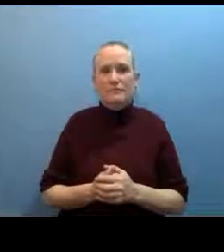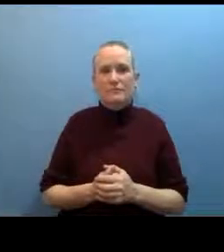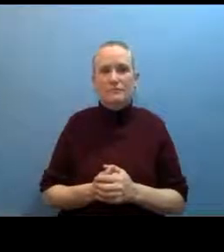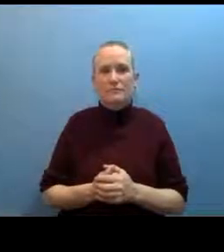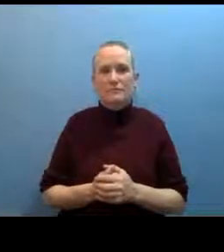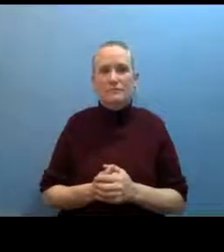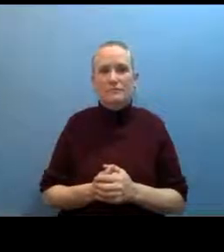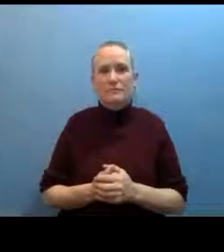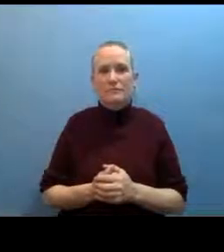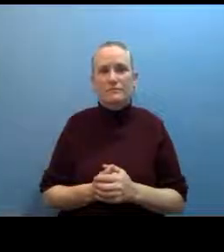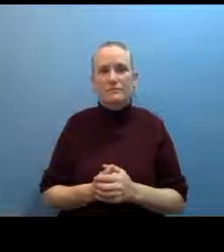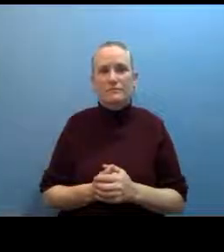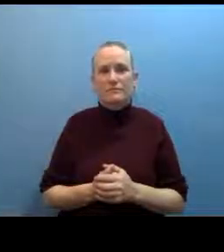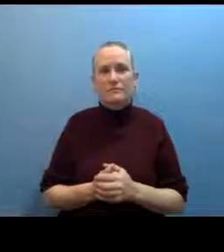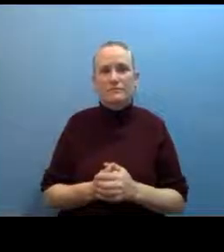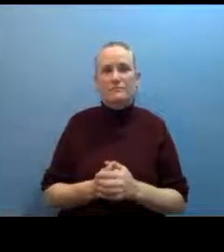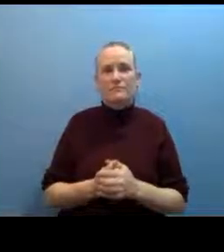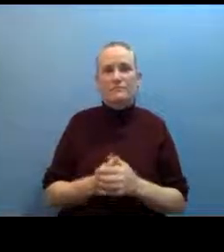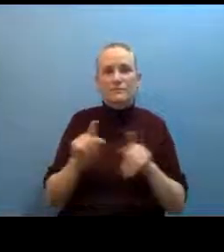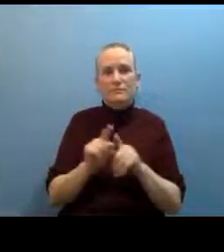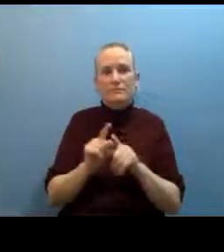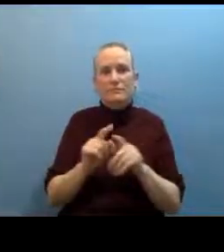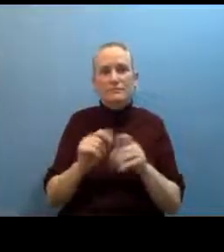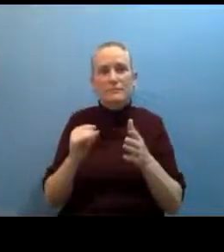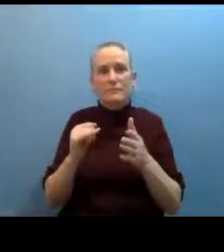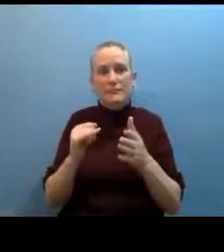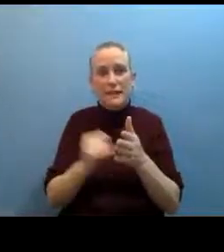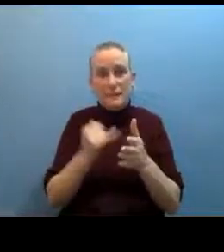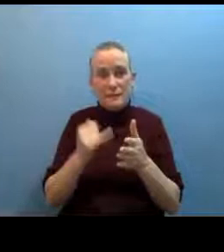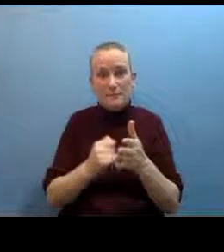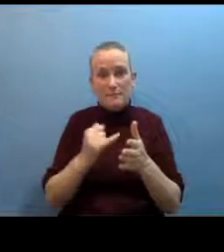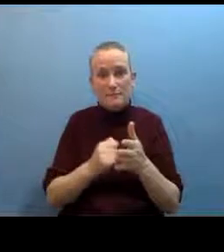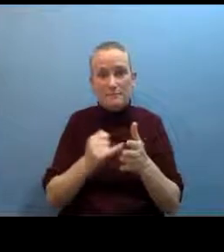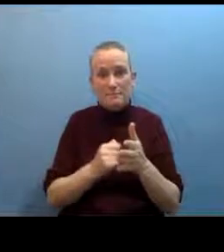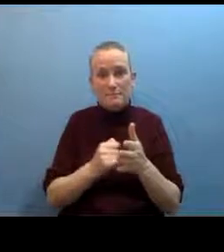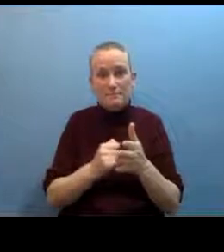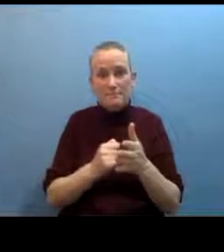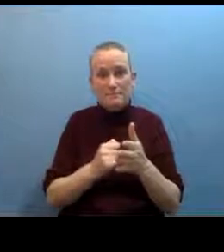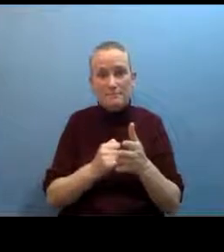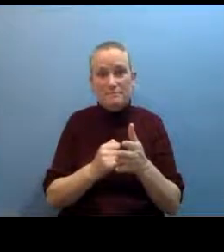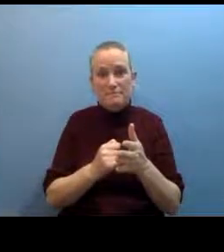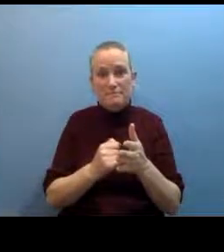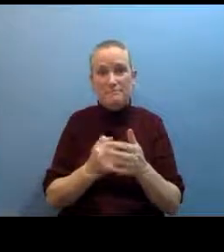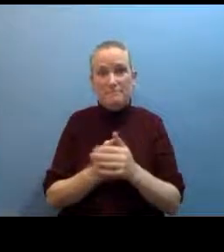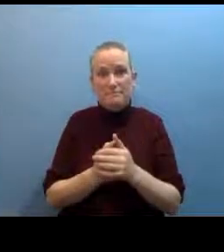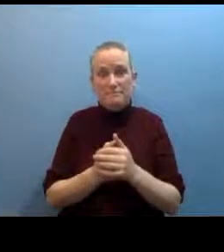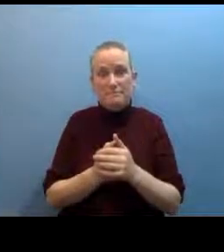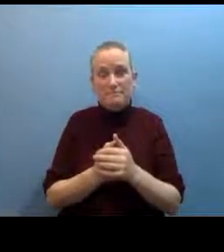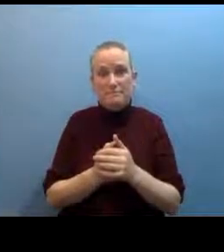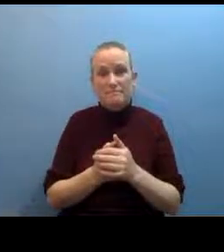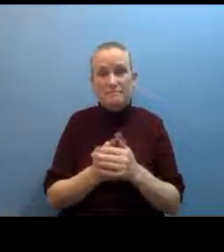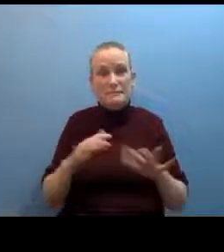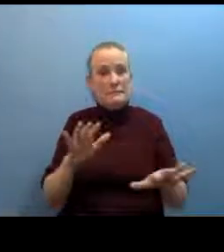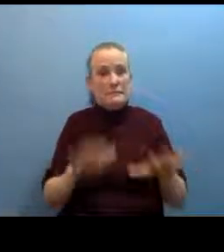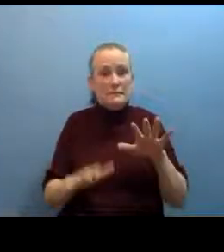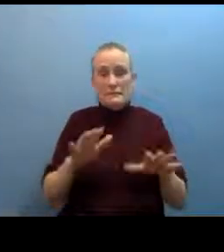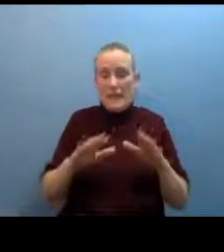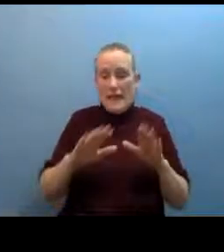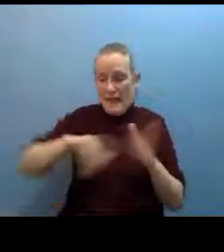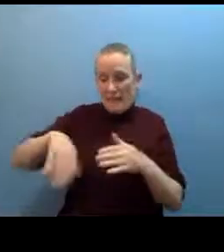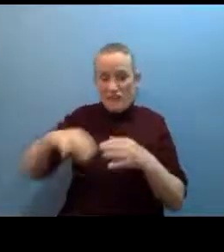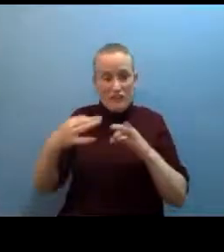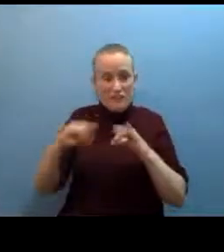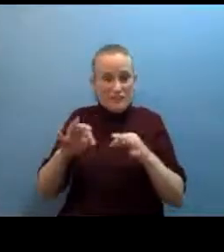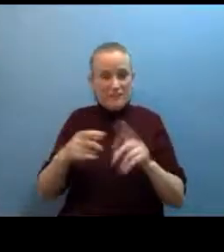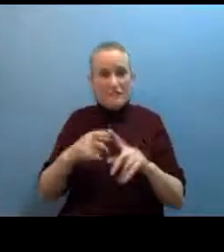With exam changes, I think that it goes without saying that, you know, all of the uncertainty around the Leaving Cert and Junior